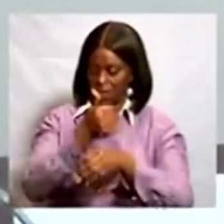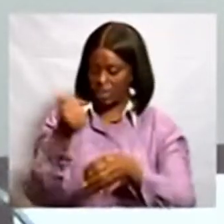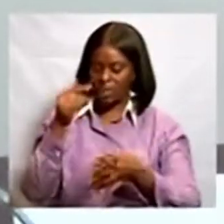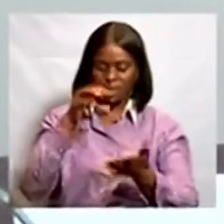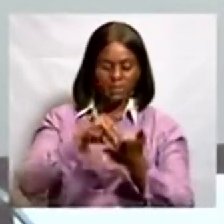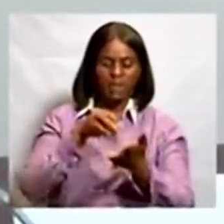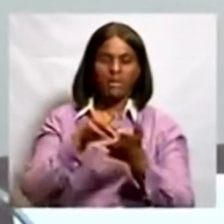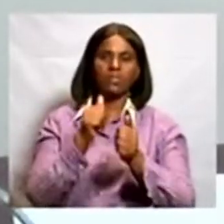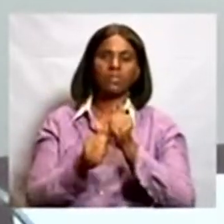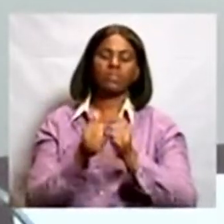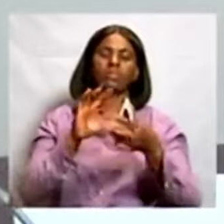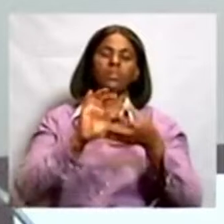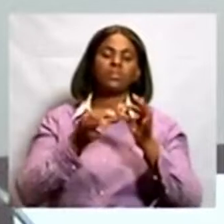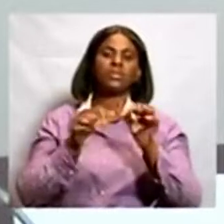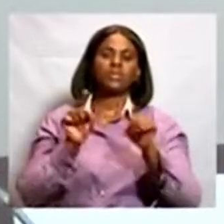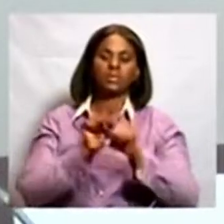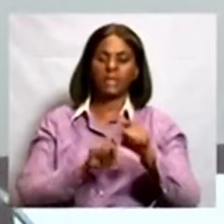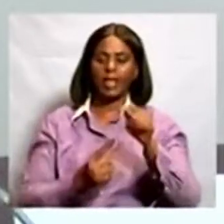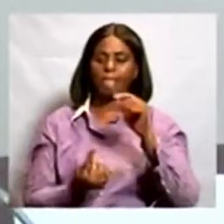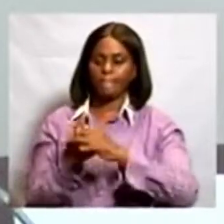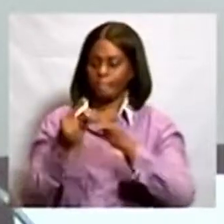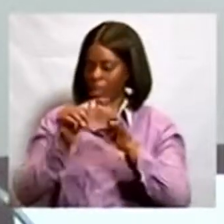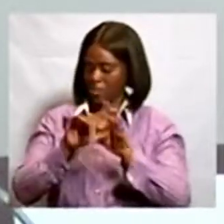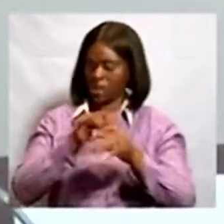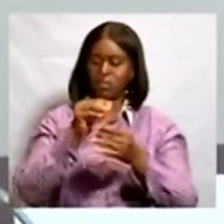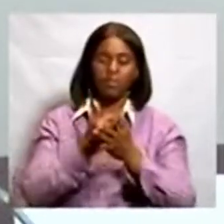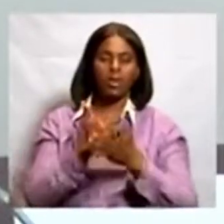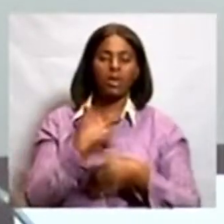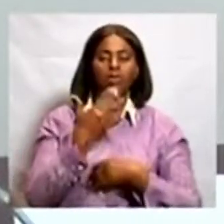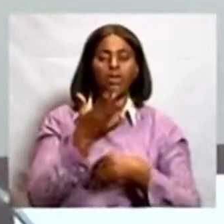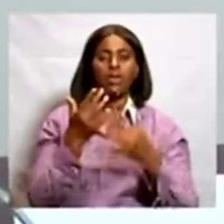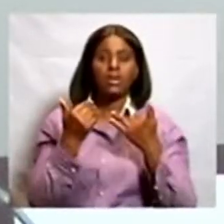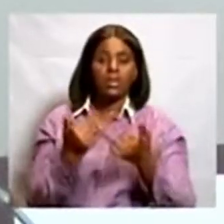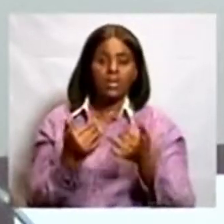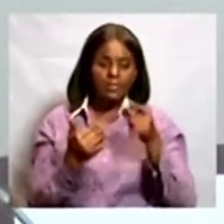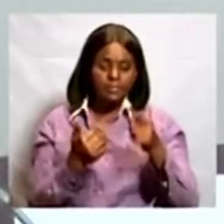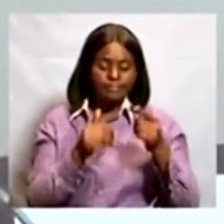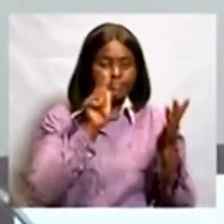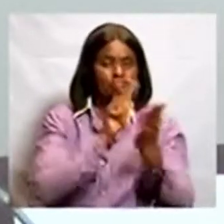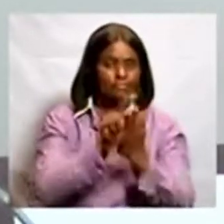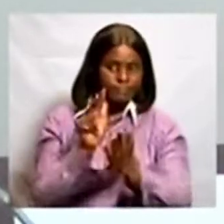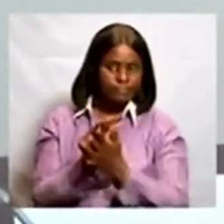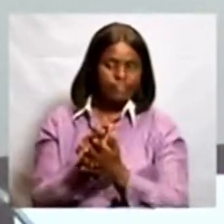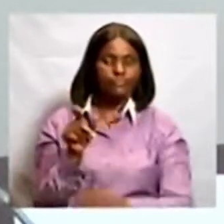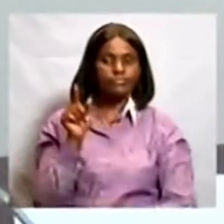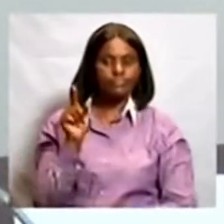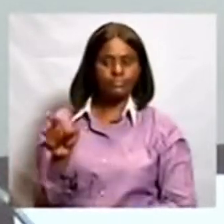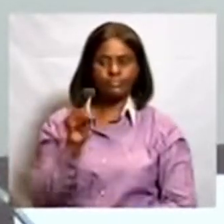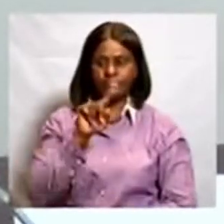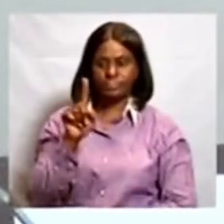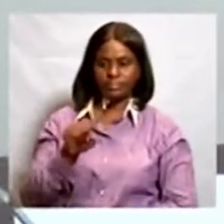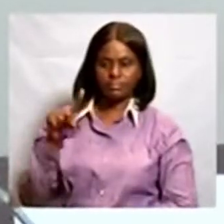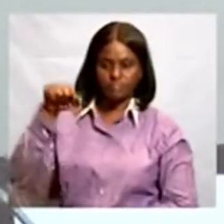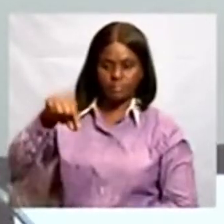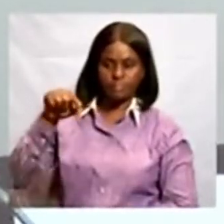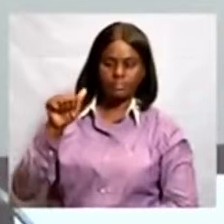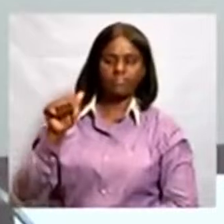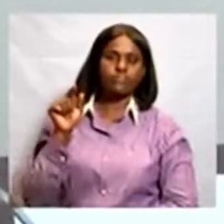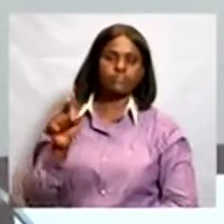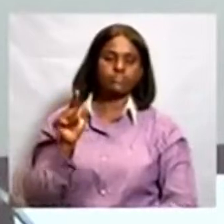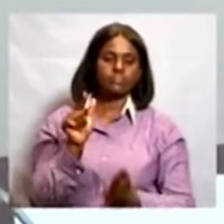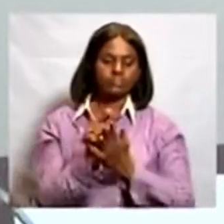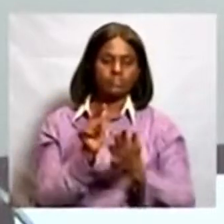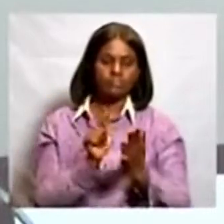are connected and incidental to the foregoing. Now, on the ramifications of the Zambia Qualifications Authority